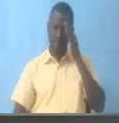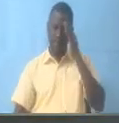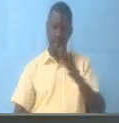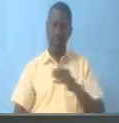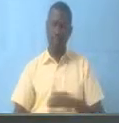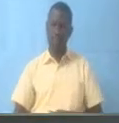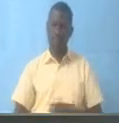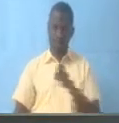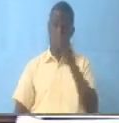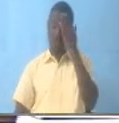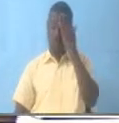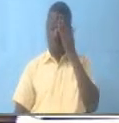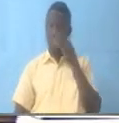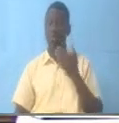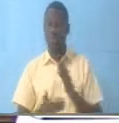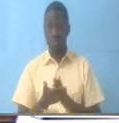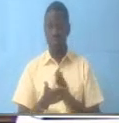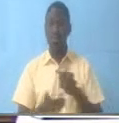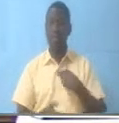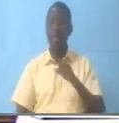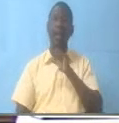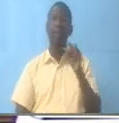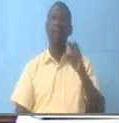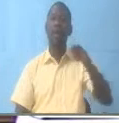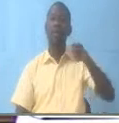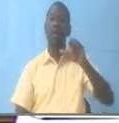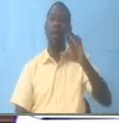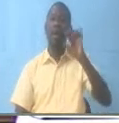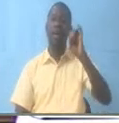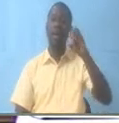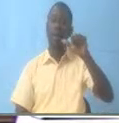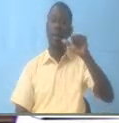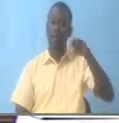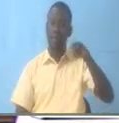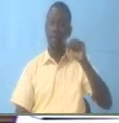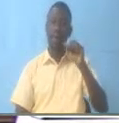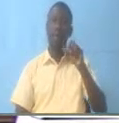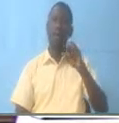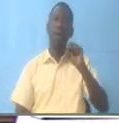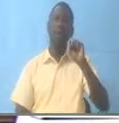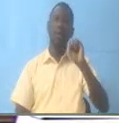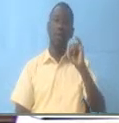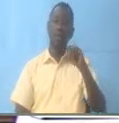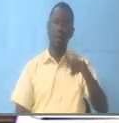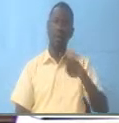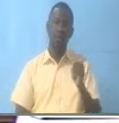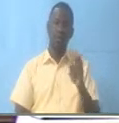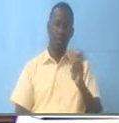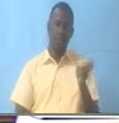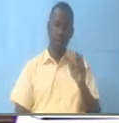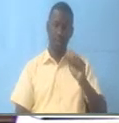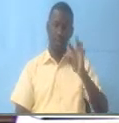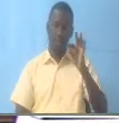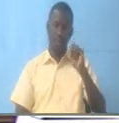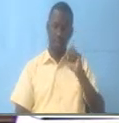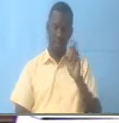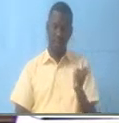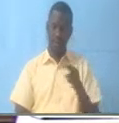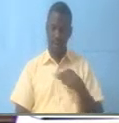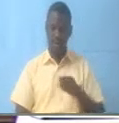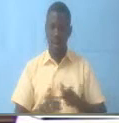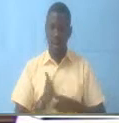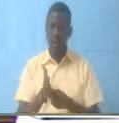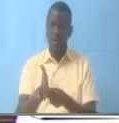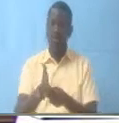name is Mariama Singate, and I'll be leading you this morning. Yeah. Thank you for your willingness